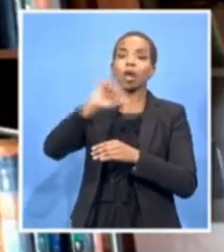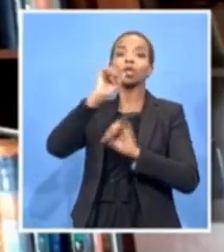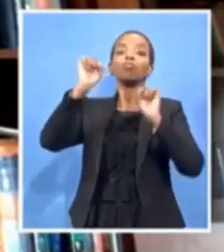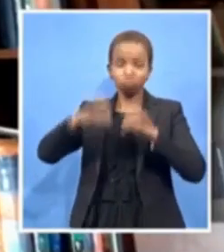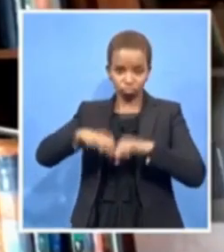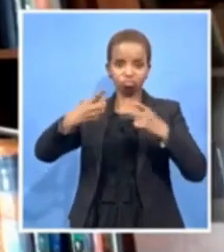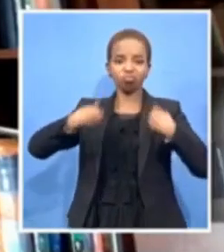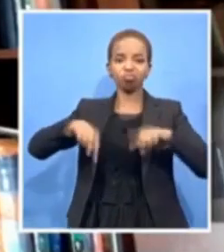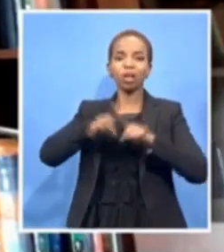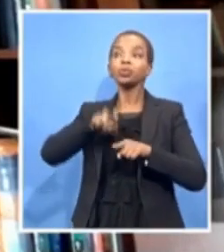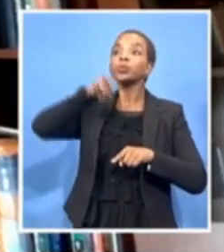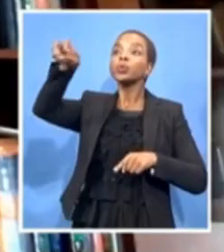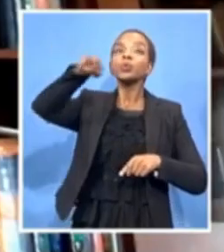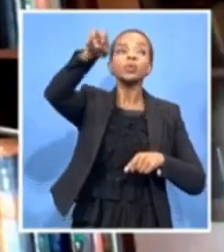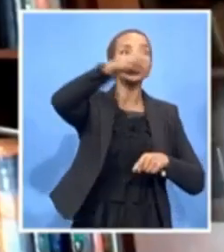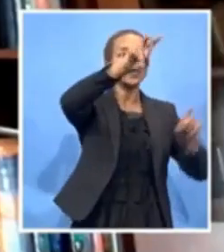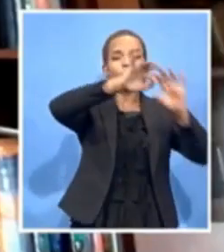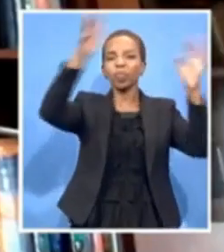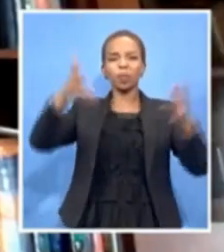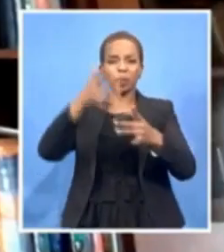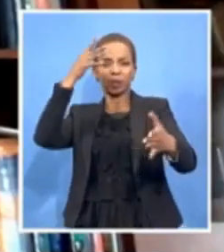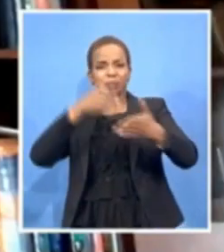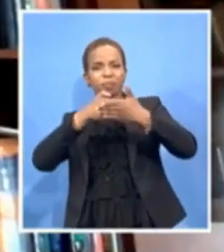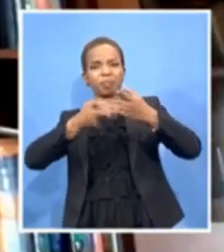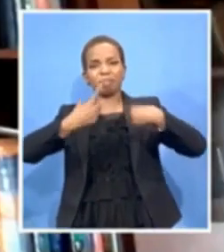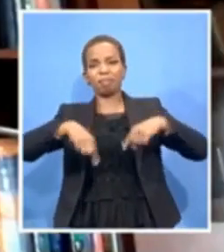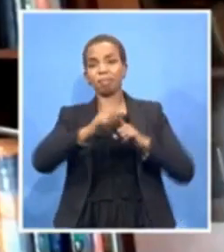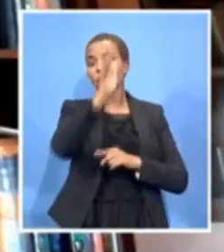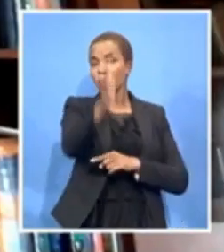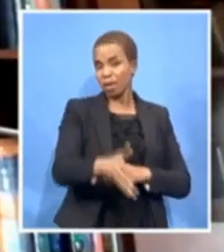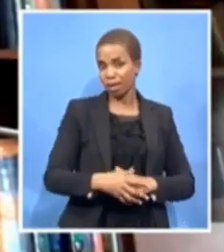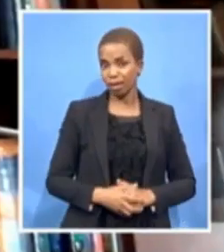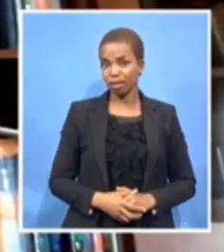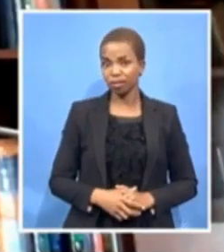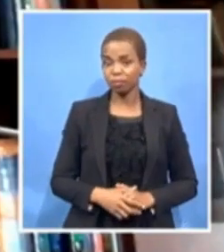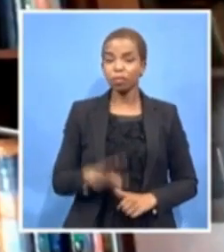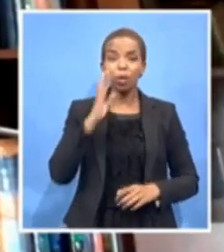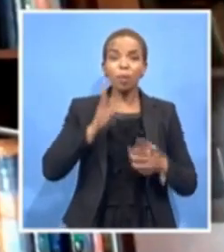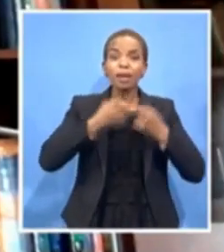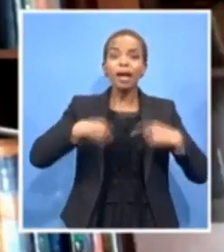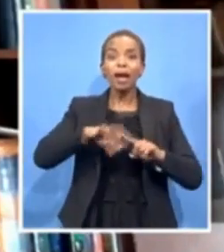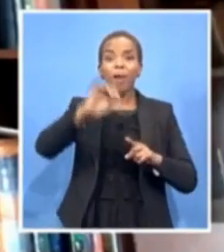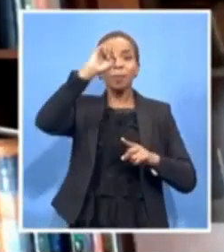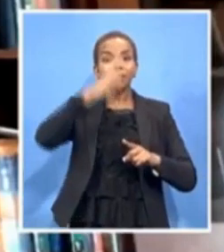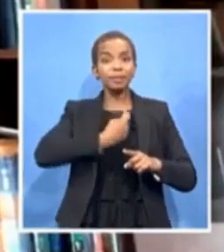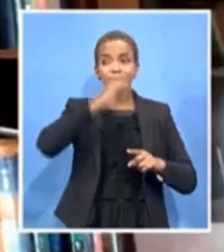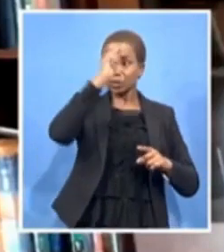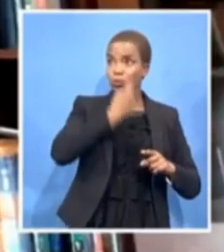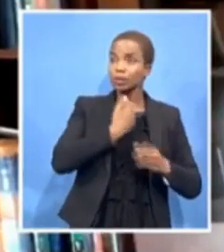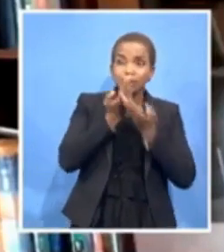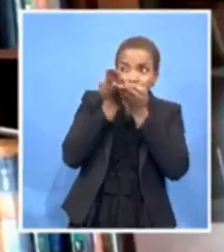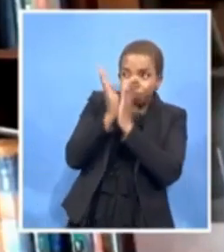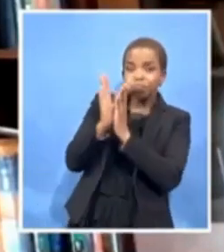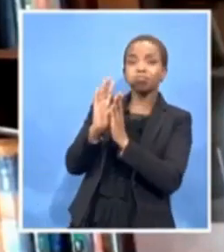our great sons and daughters in the diaspora are being humiliated in the United States of America